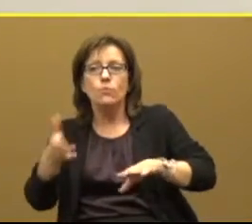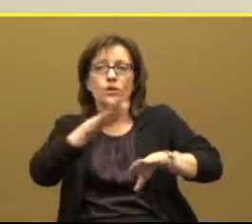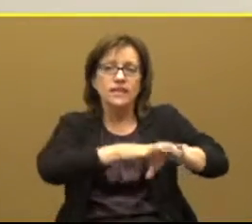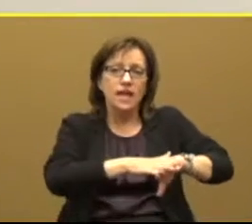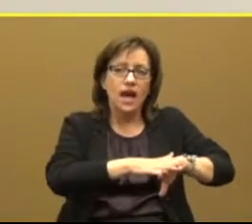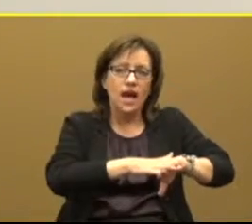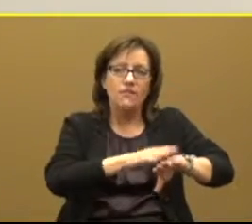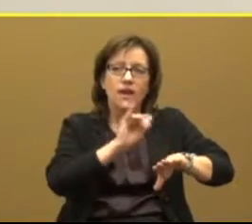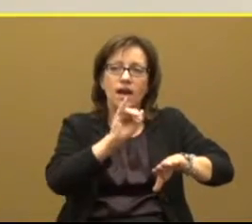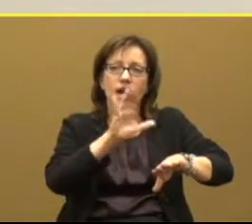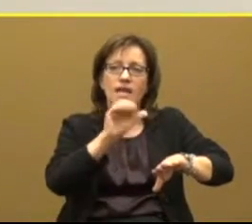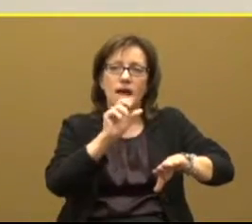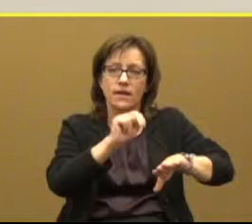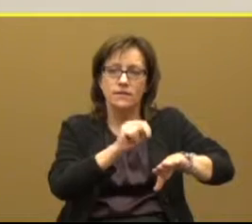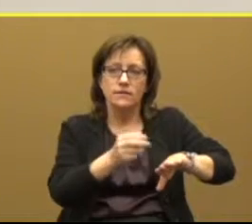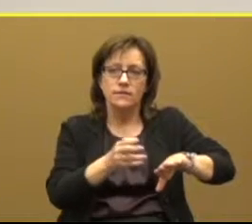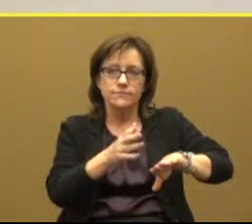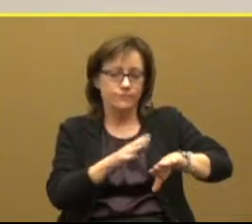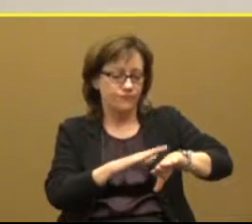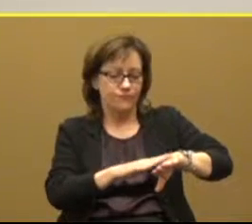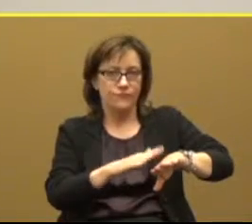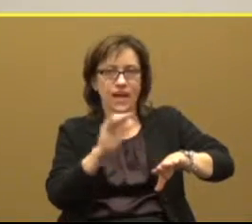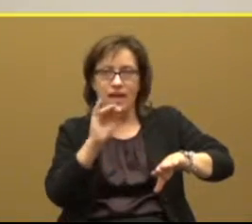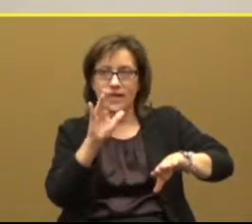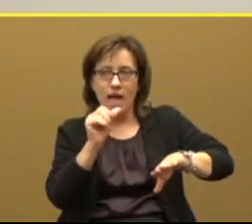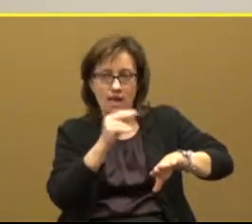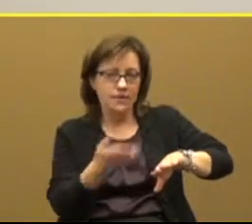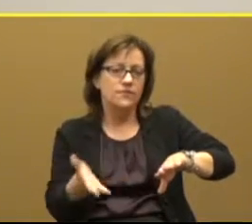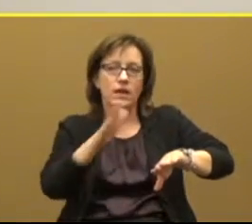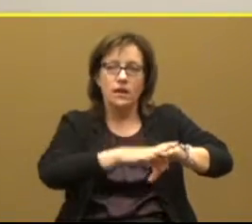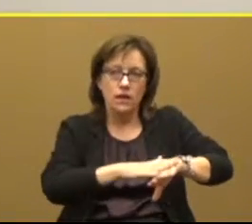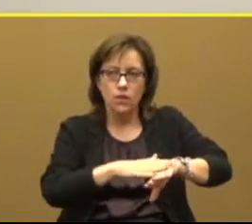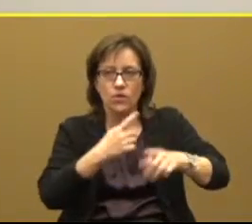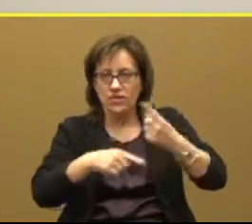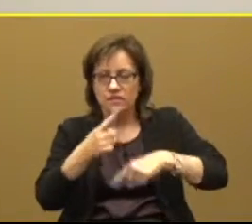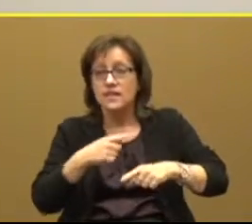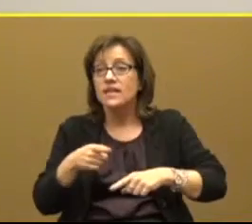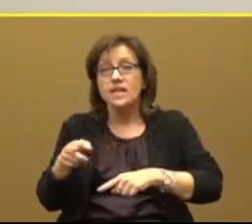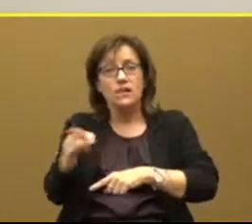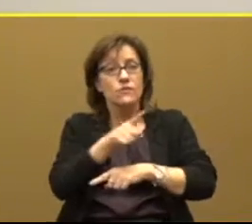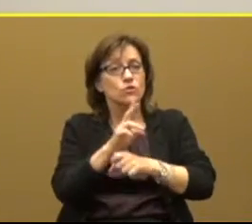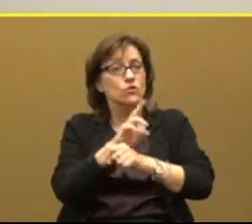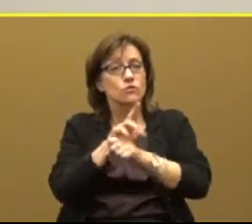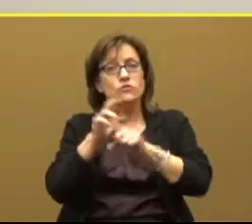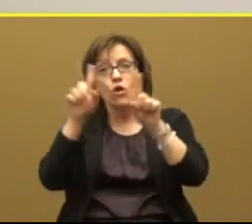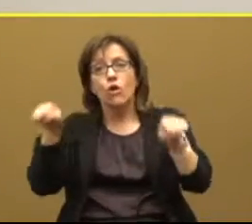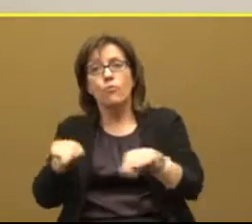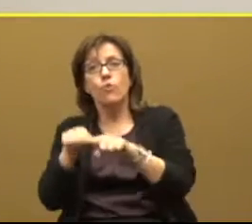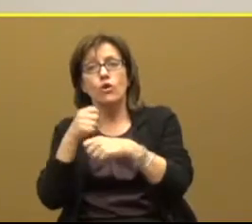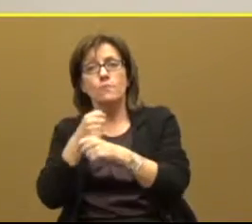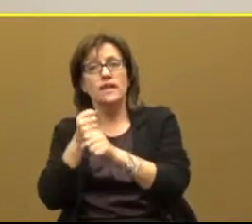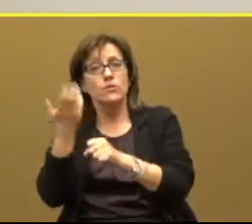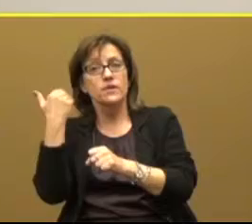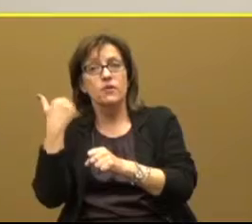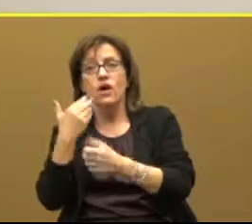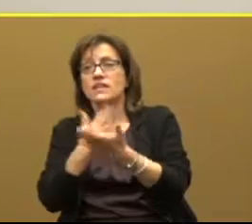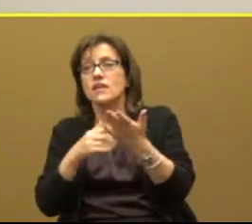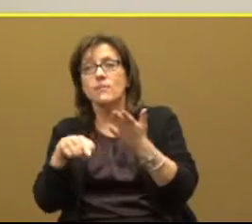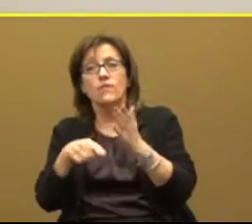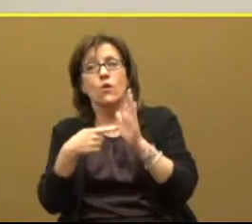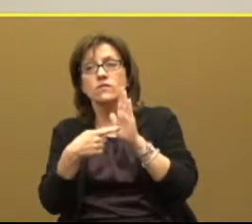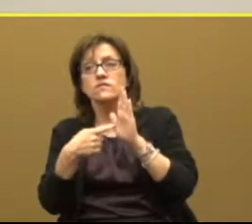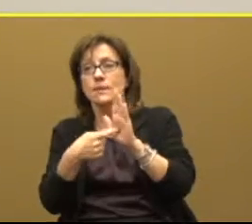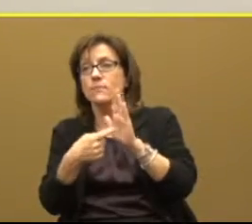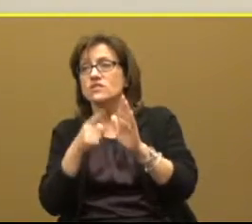Some kids, the icon, and if you all have used BoardMaker before, some of the BoardMaker symbols are just the two-dimensional